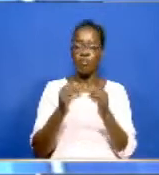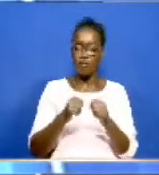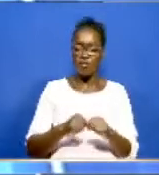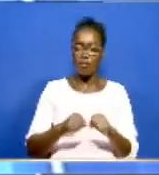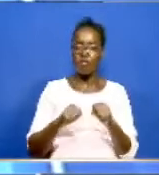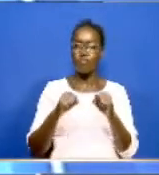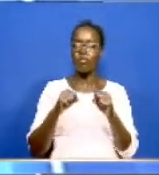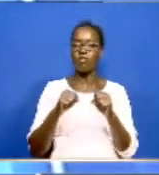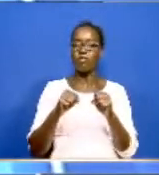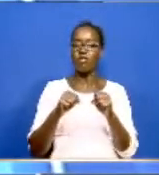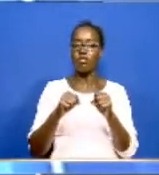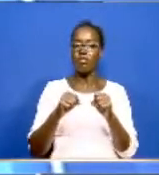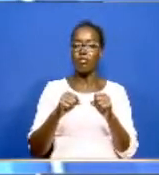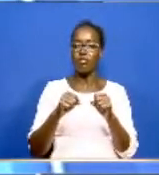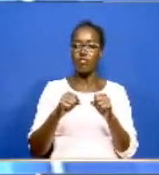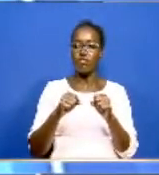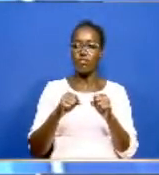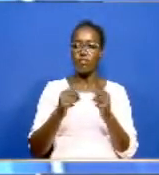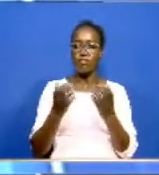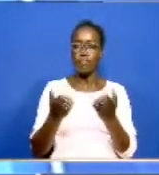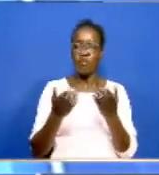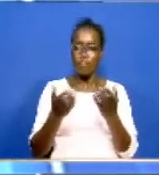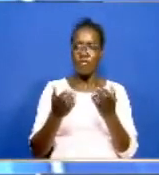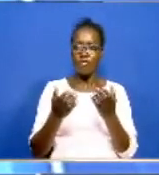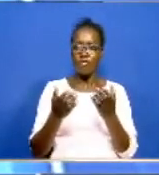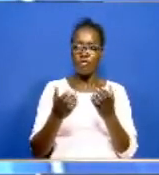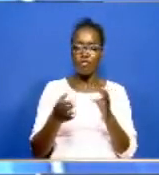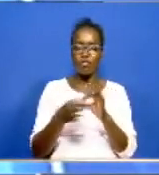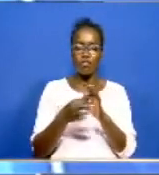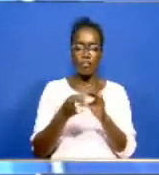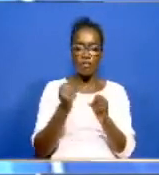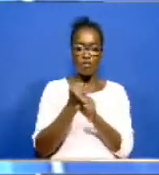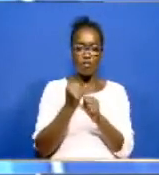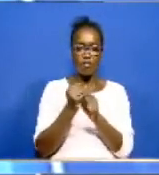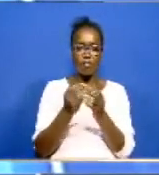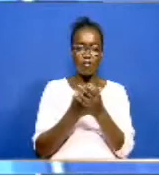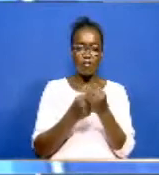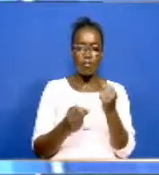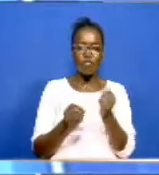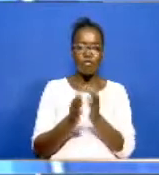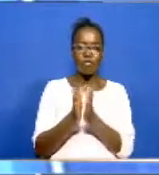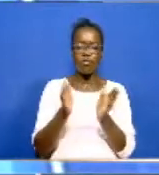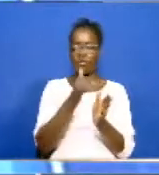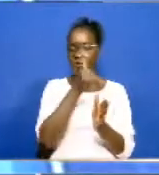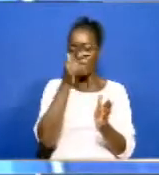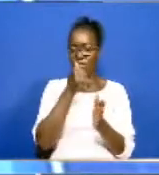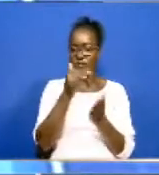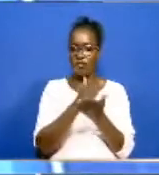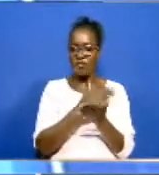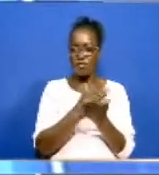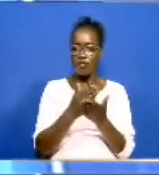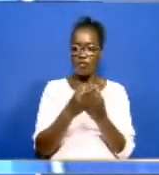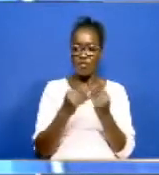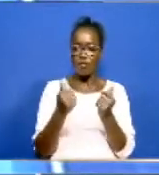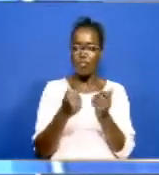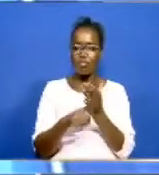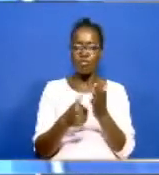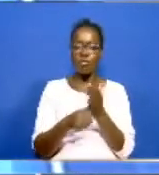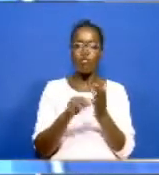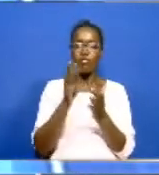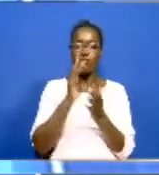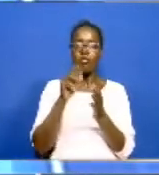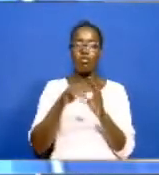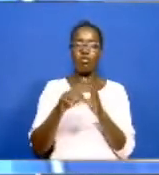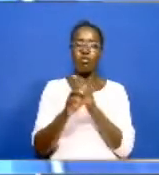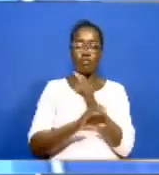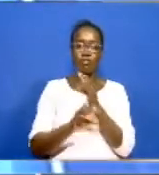Alec Davis, there is a need for concerted efforts by both the public and private sector to address water scarcity problems in the country.